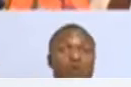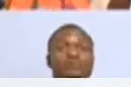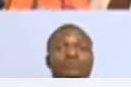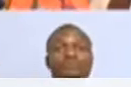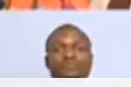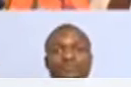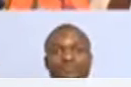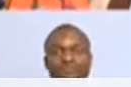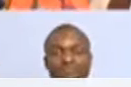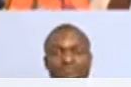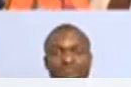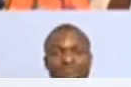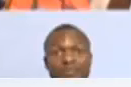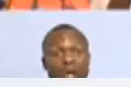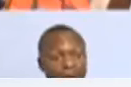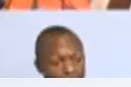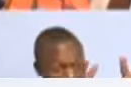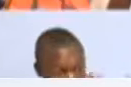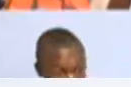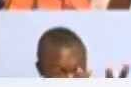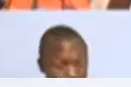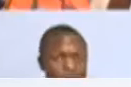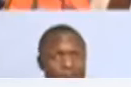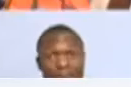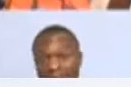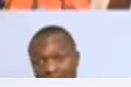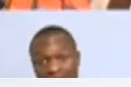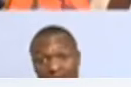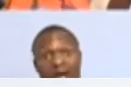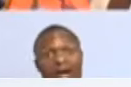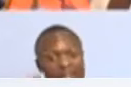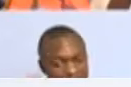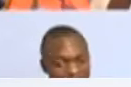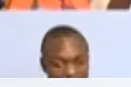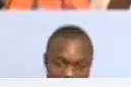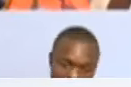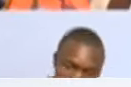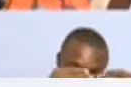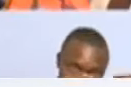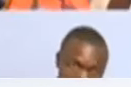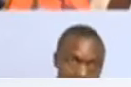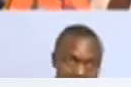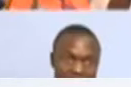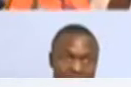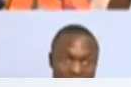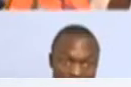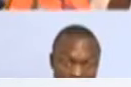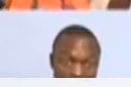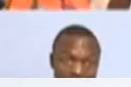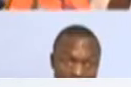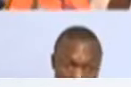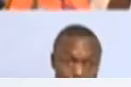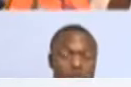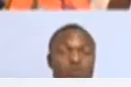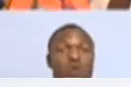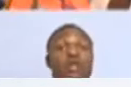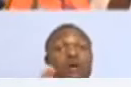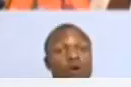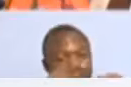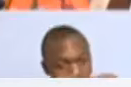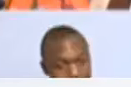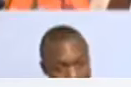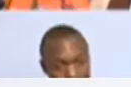also monetary and non-monetary benefits are offered to wean off communities that are dependent on